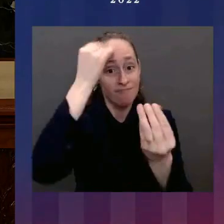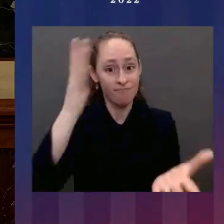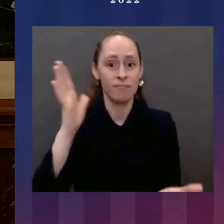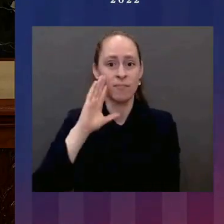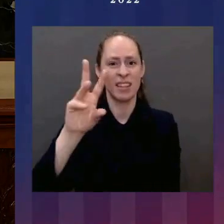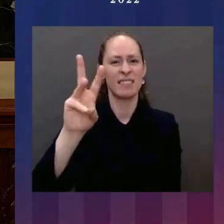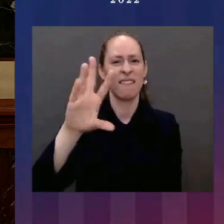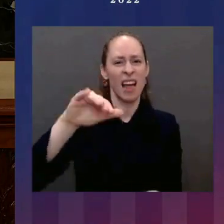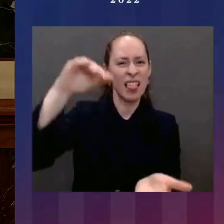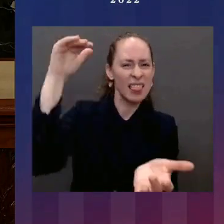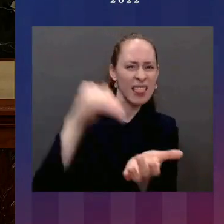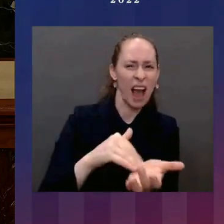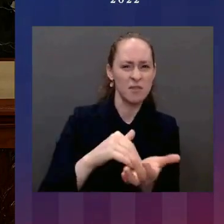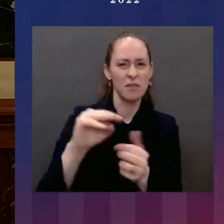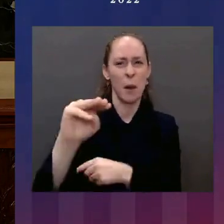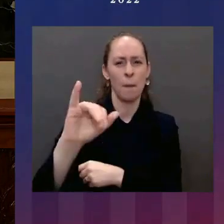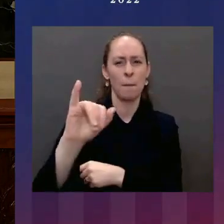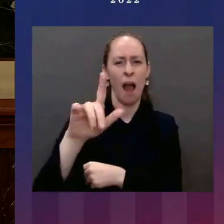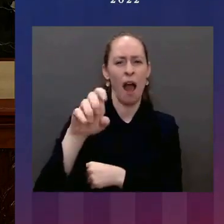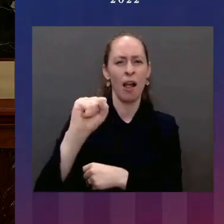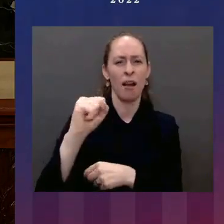1,500 bridges in disrepair.